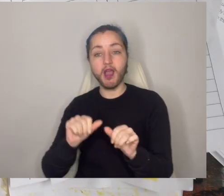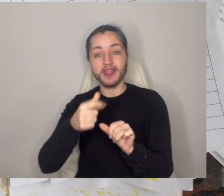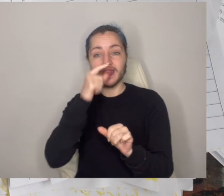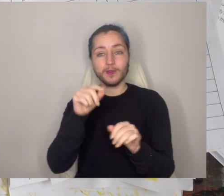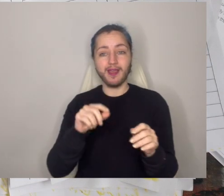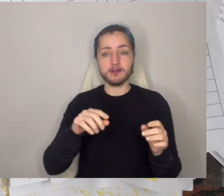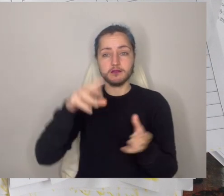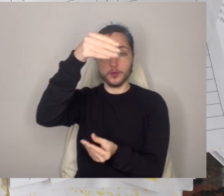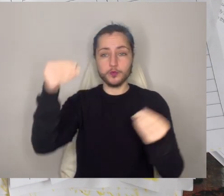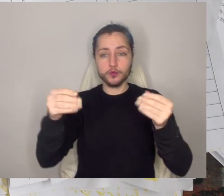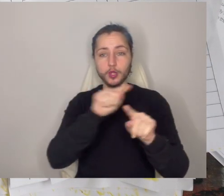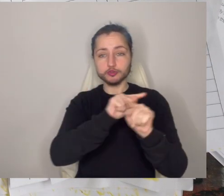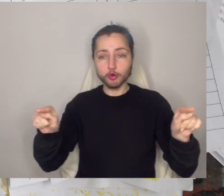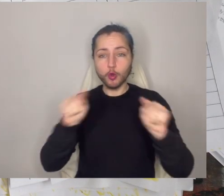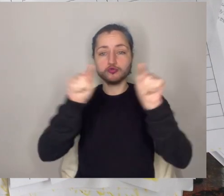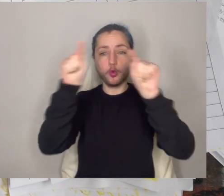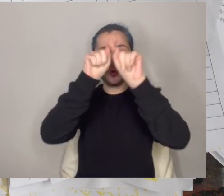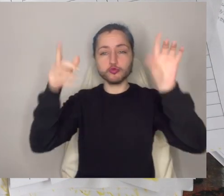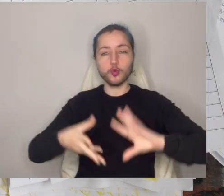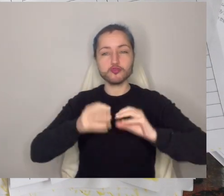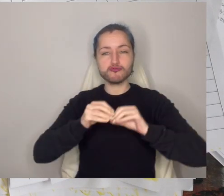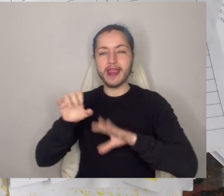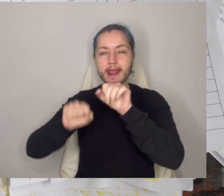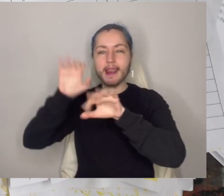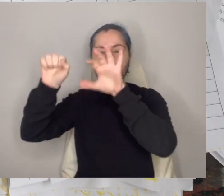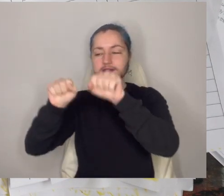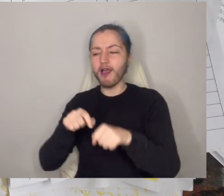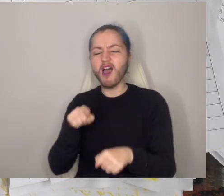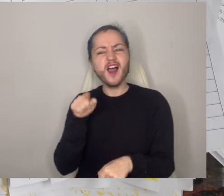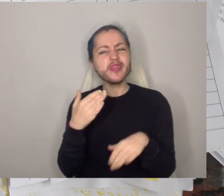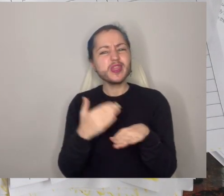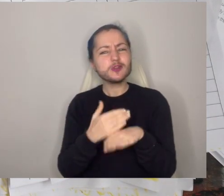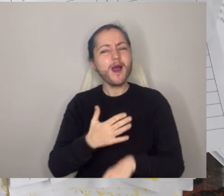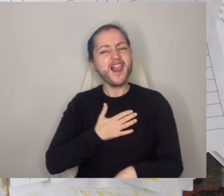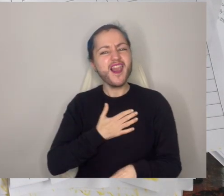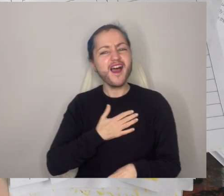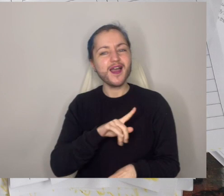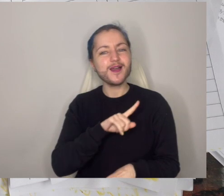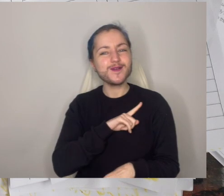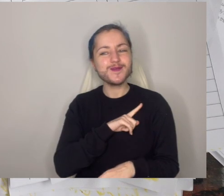our paper to the side again and taking from this 2 centimetre lines, we're going to mark